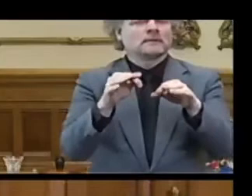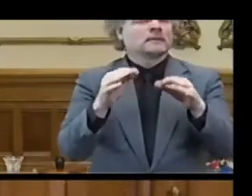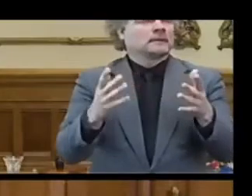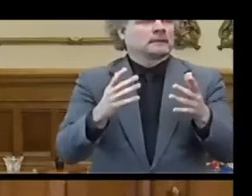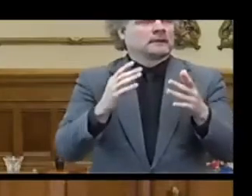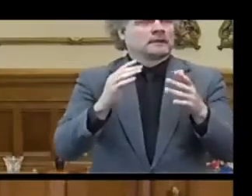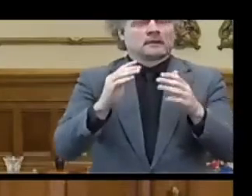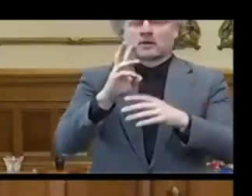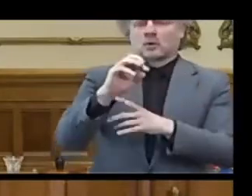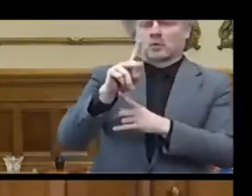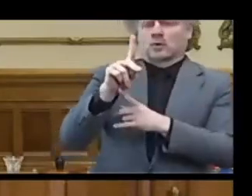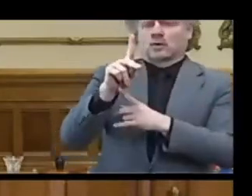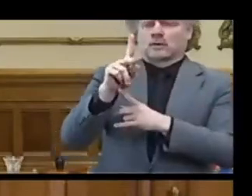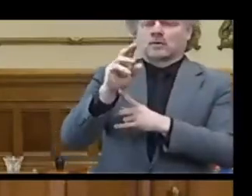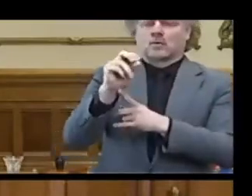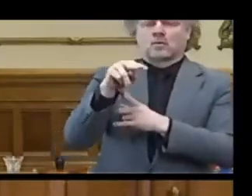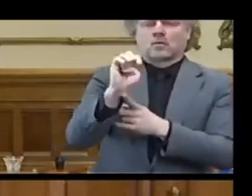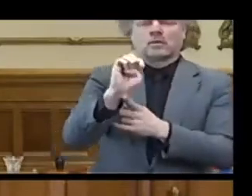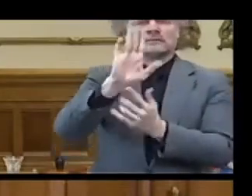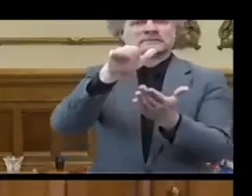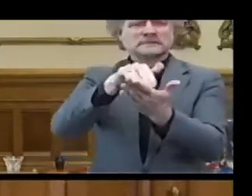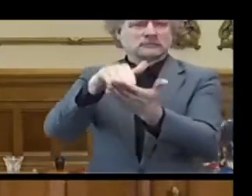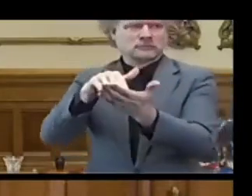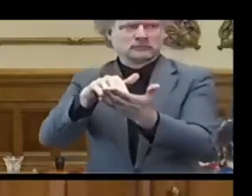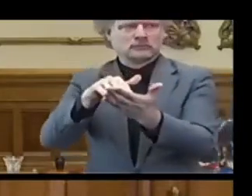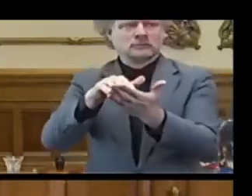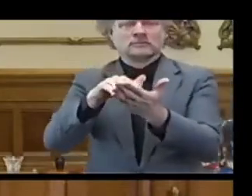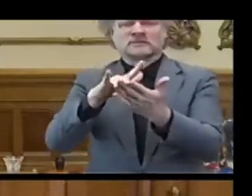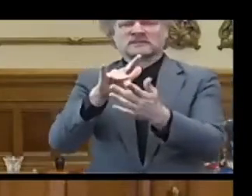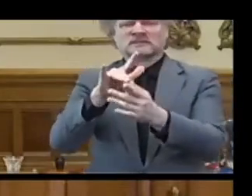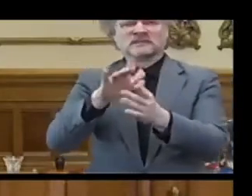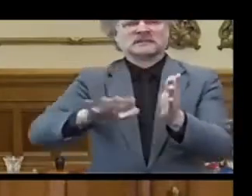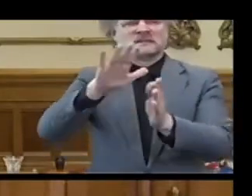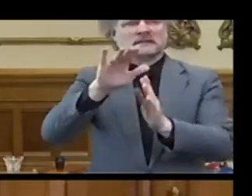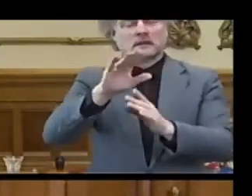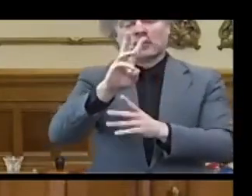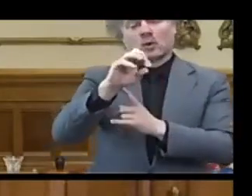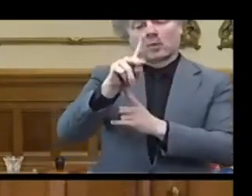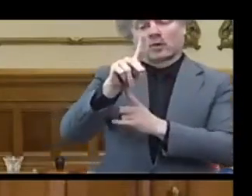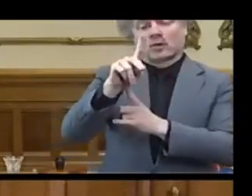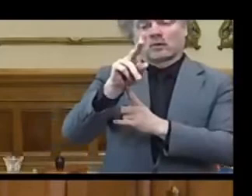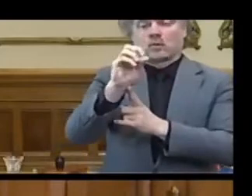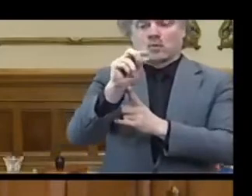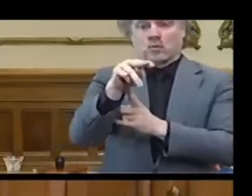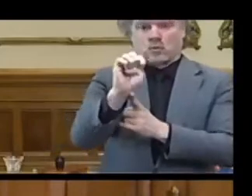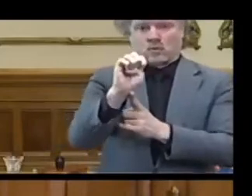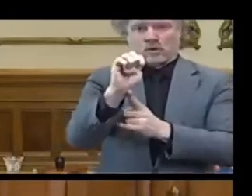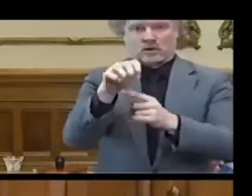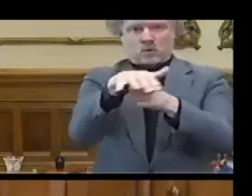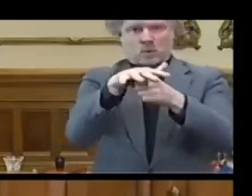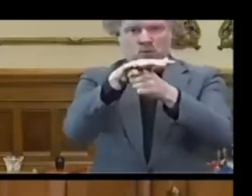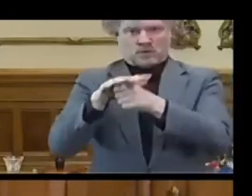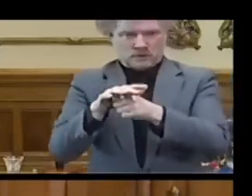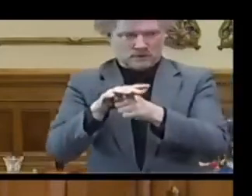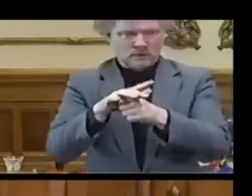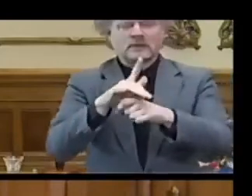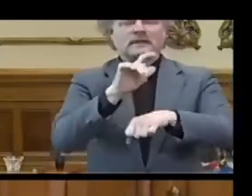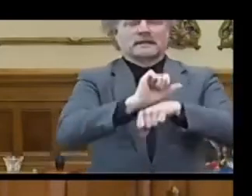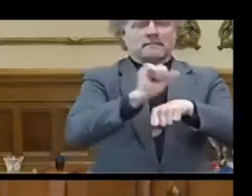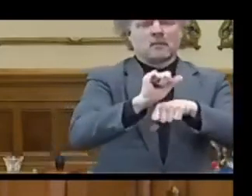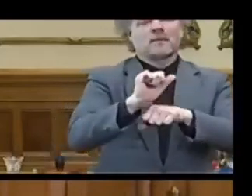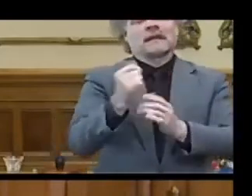Work One centers, or the Work One centers around the state. The Work One locations provide employment and